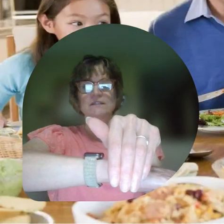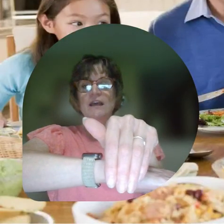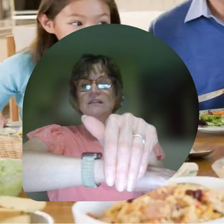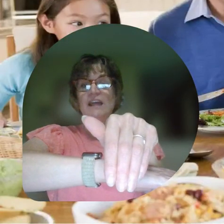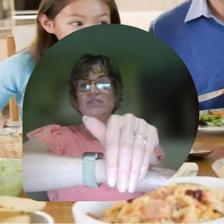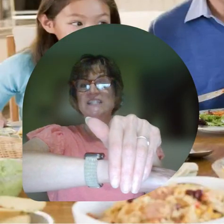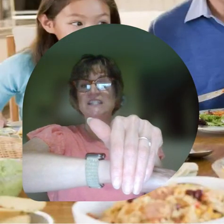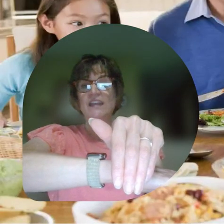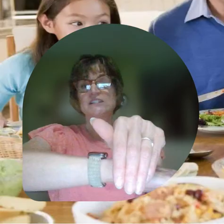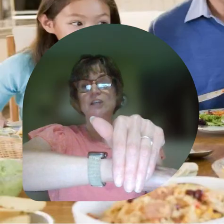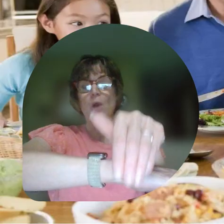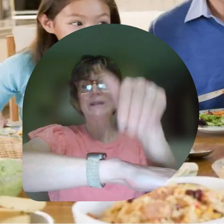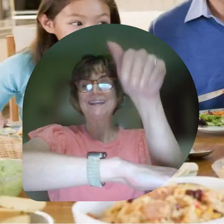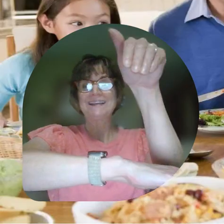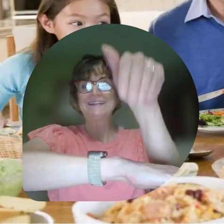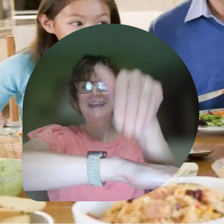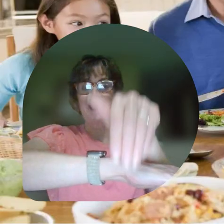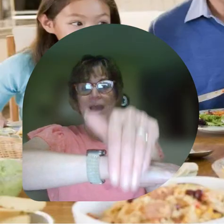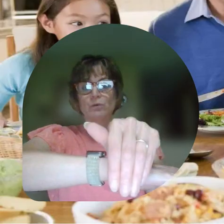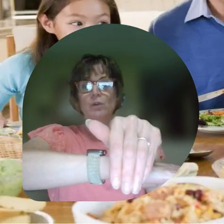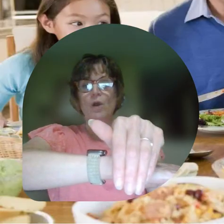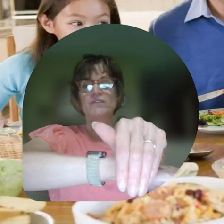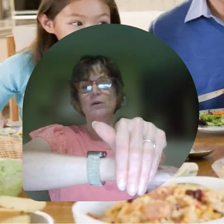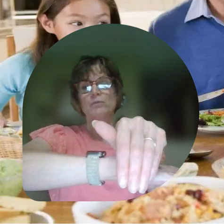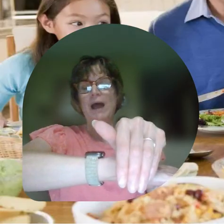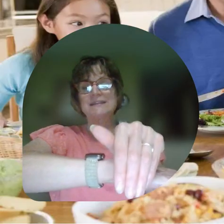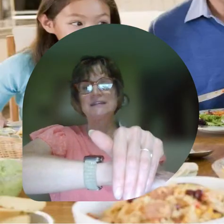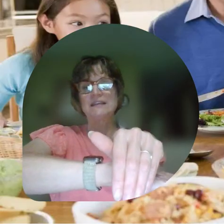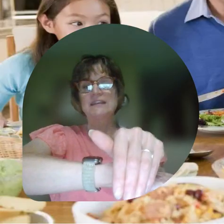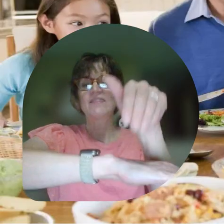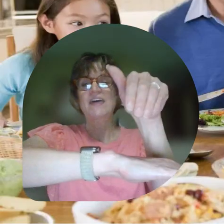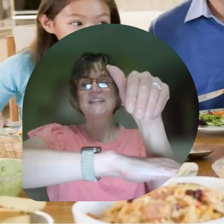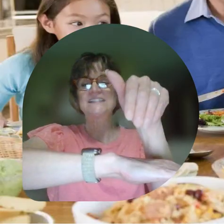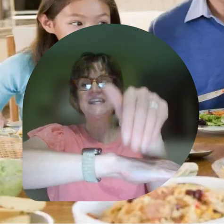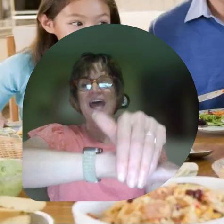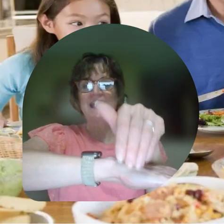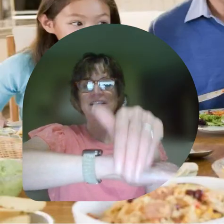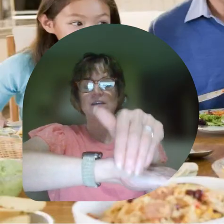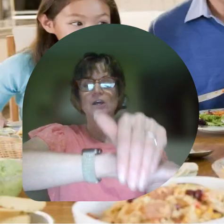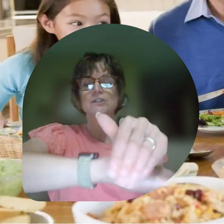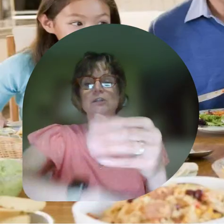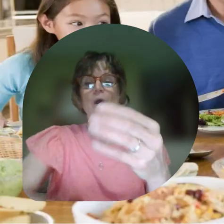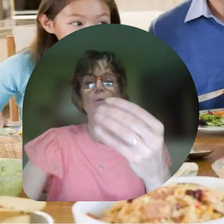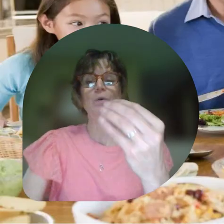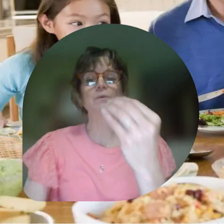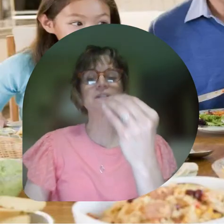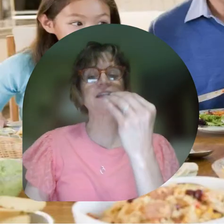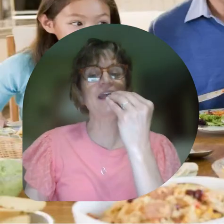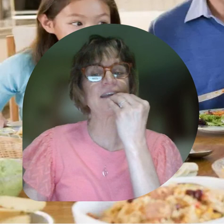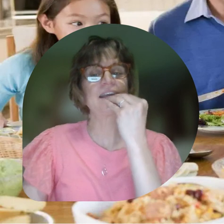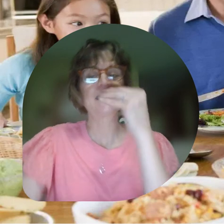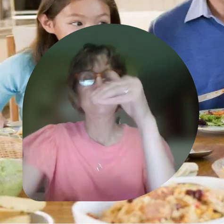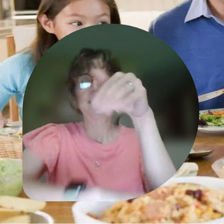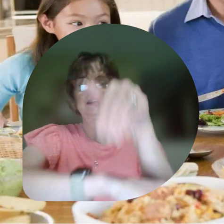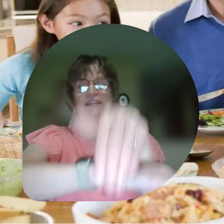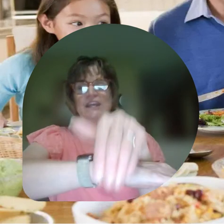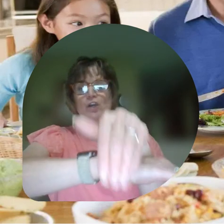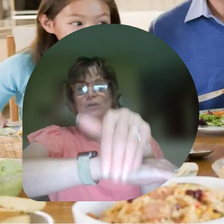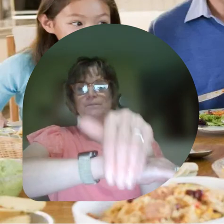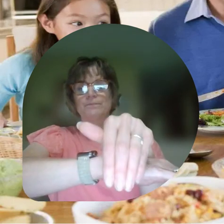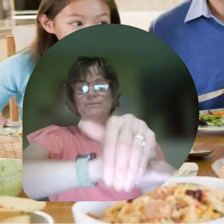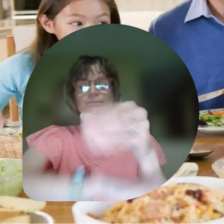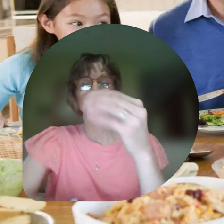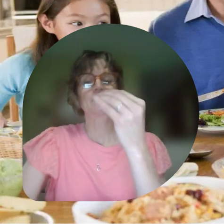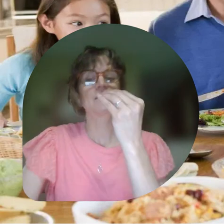wrist, like the sun is going down over the horizon. That is night. So we would say